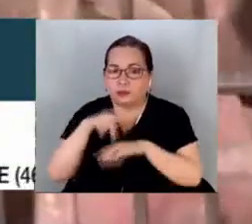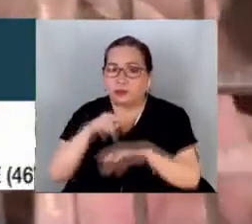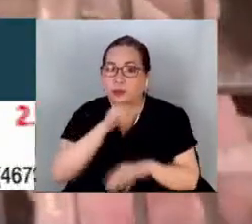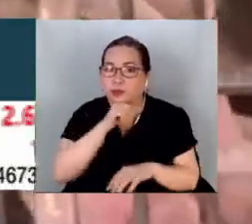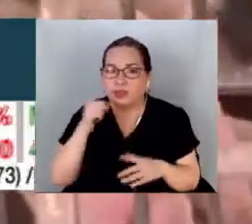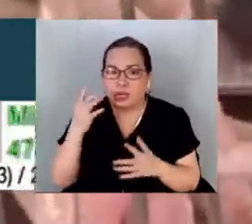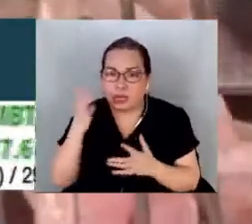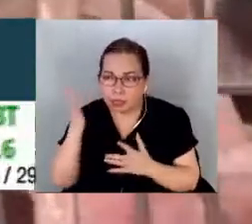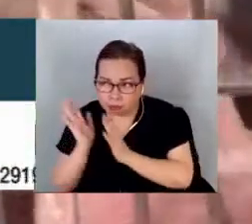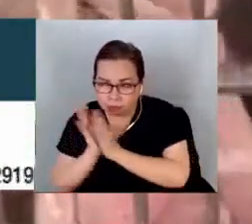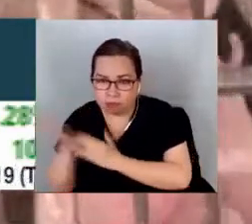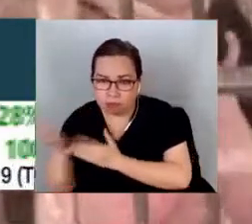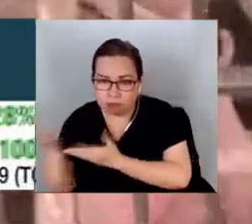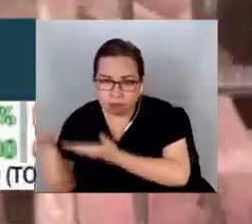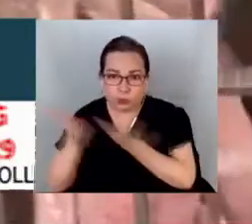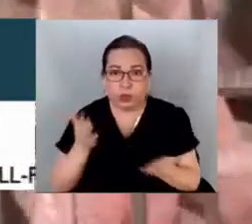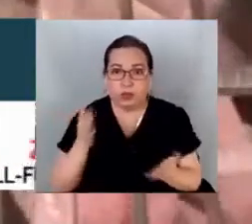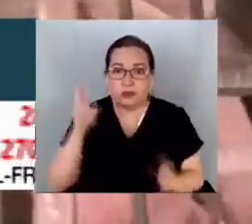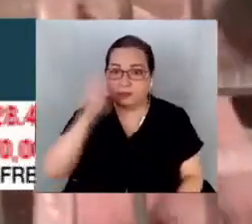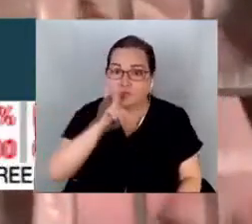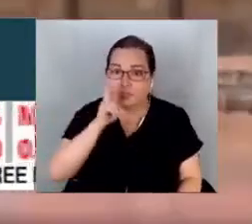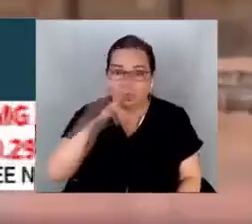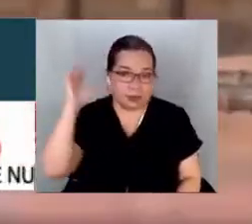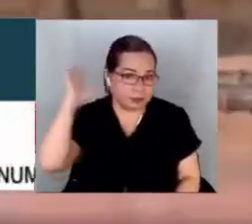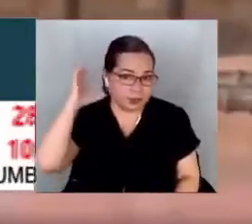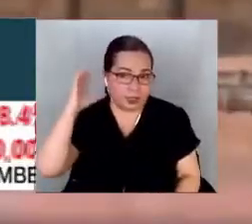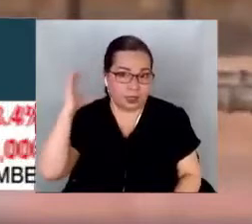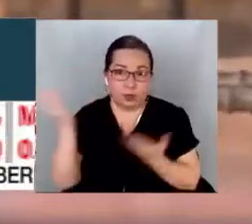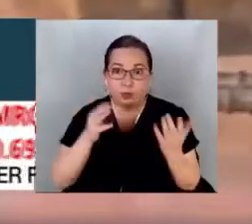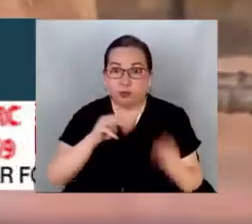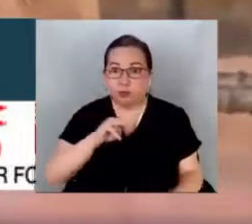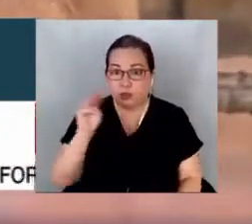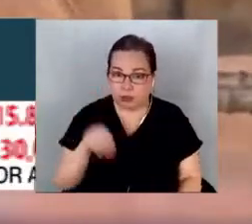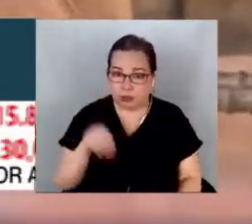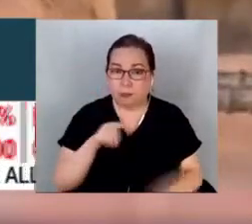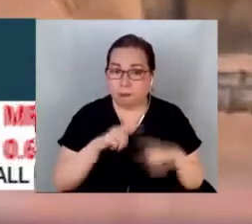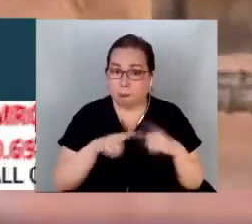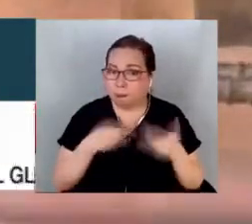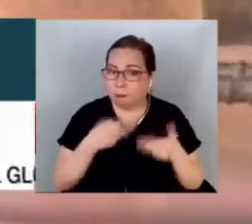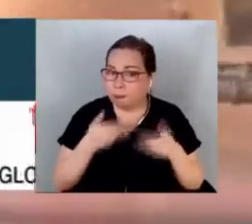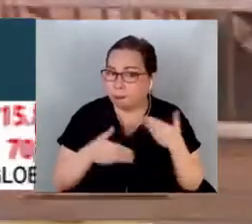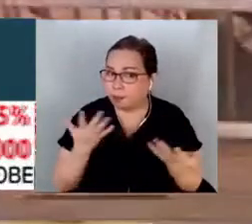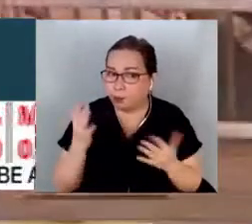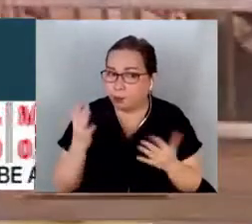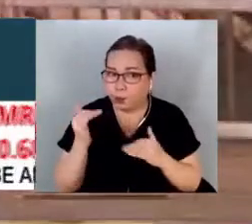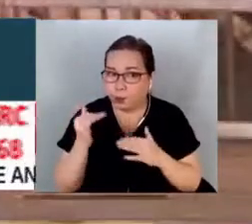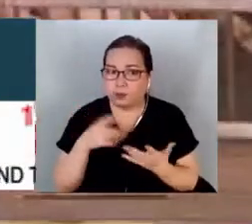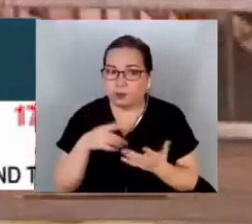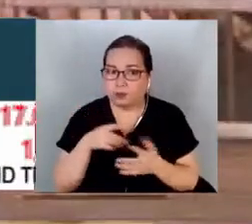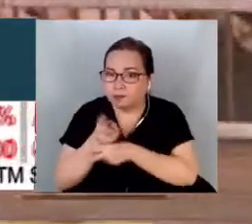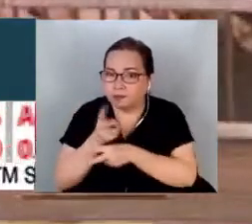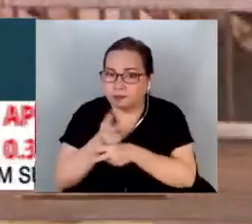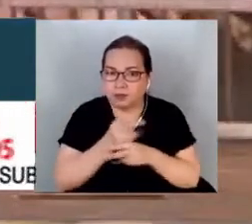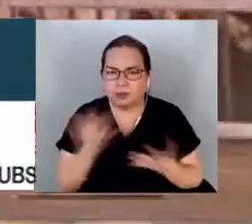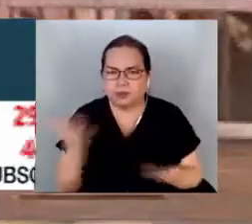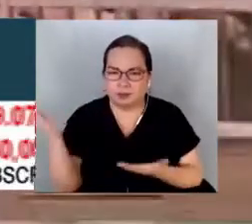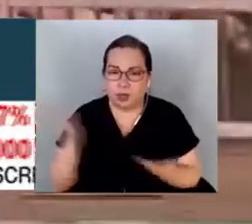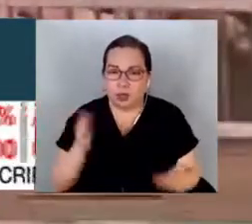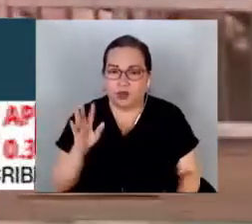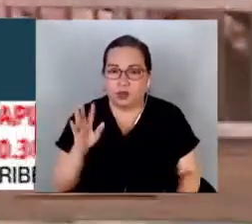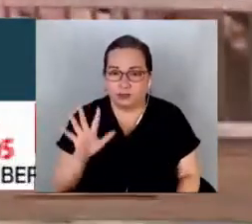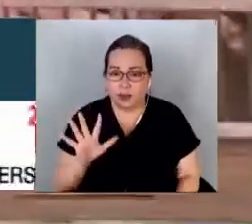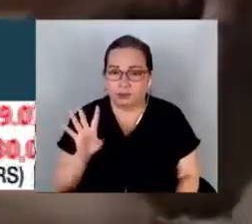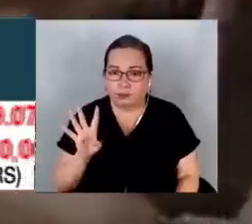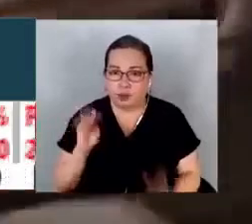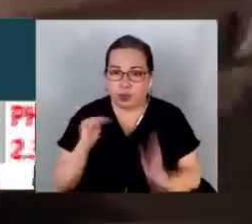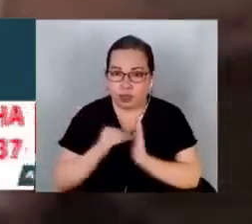and Mindanao to Metro Manila. The agency is also fast-tracking the arrival of some 54,000 metric tons of